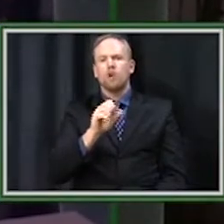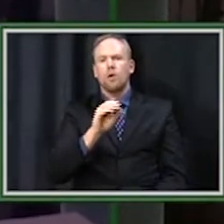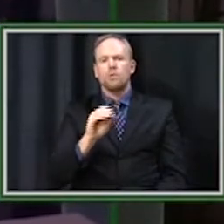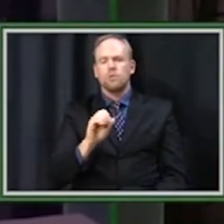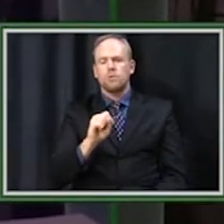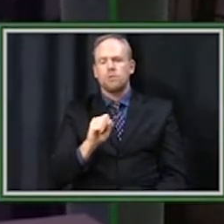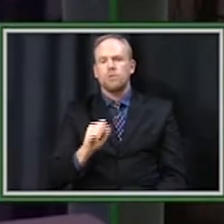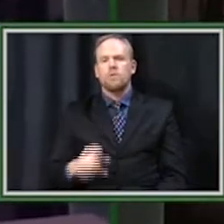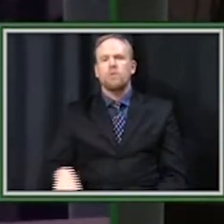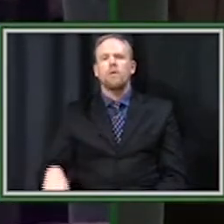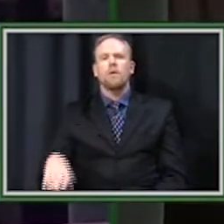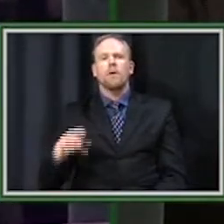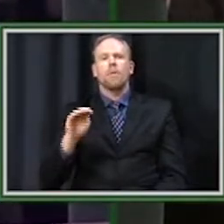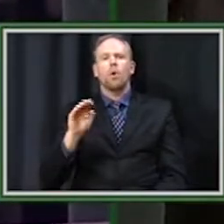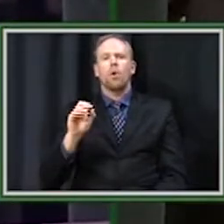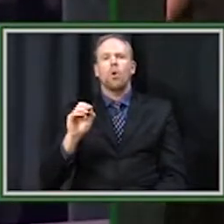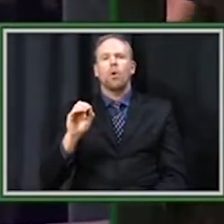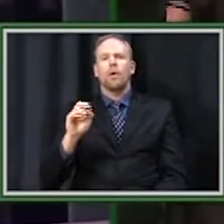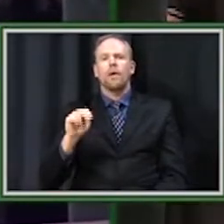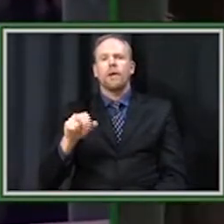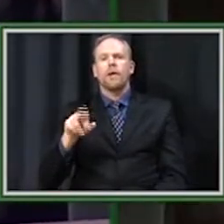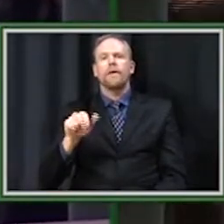Monique McDade.